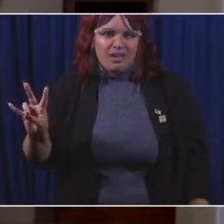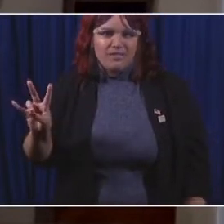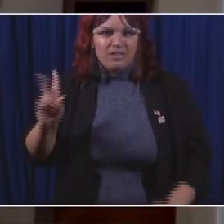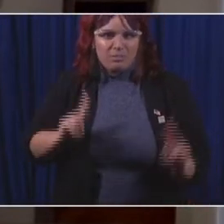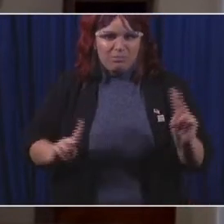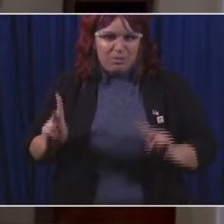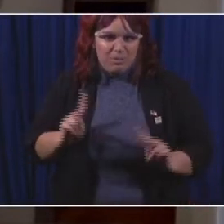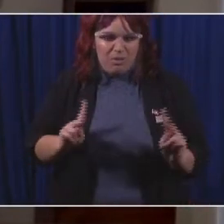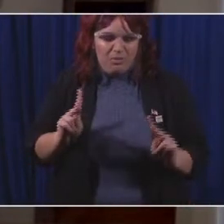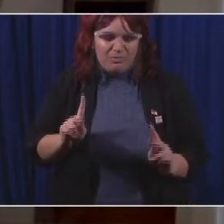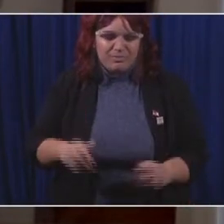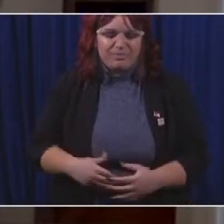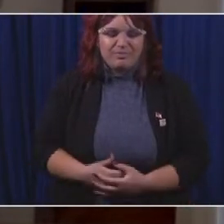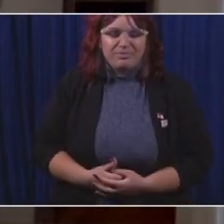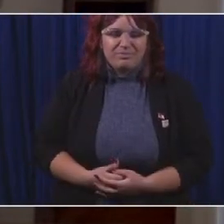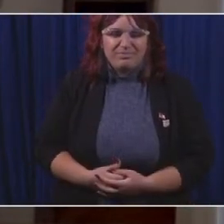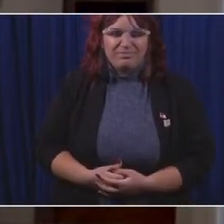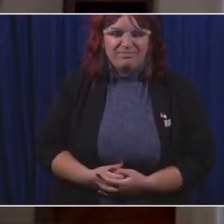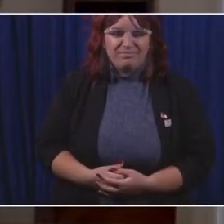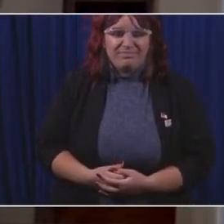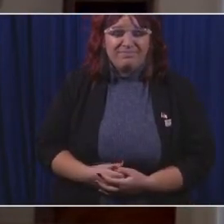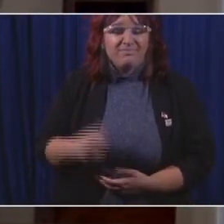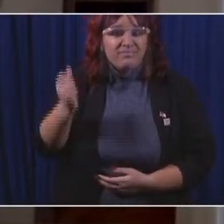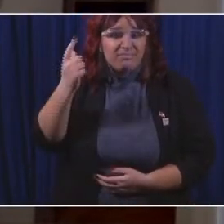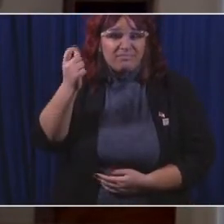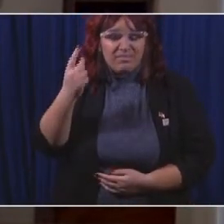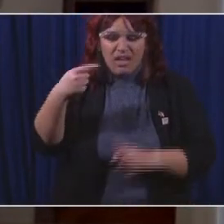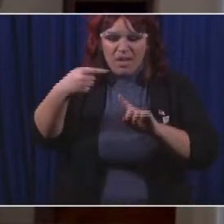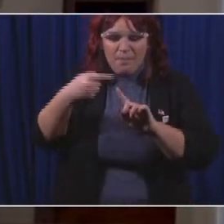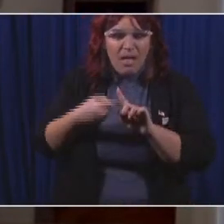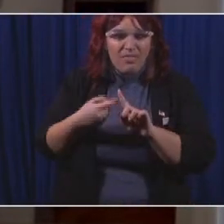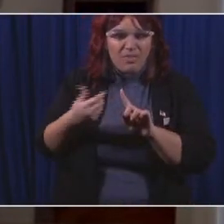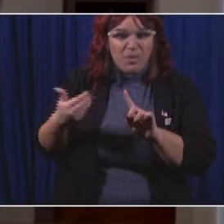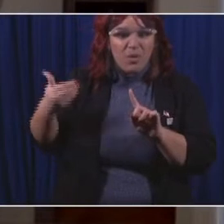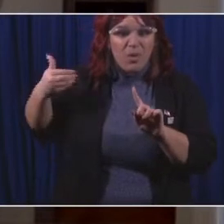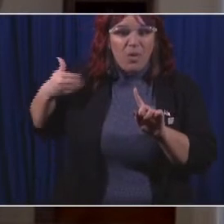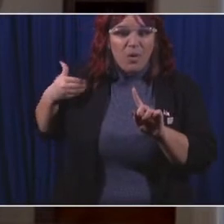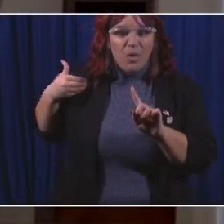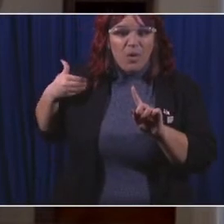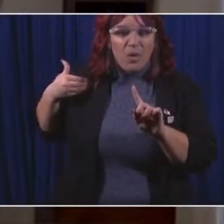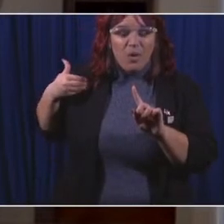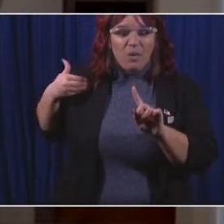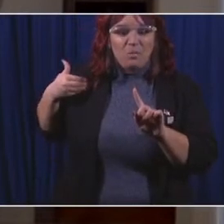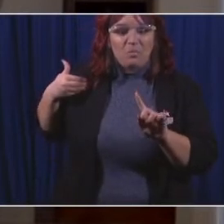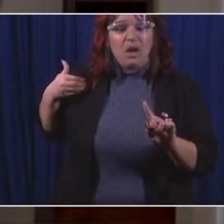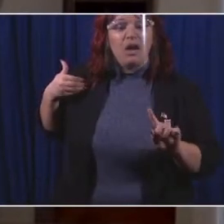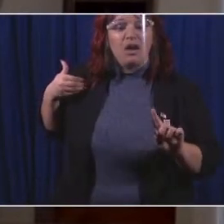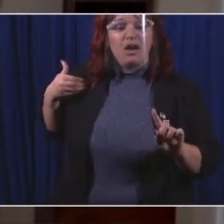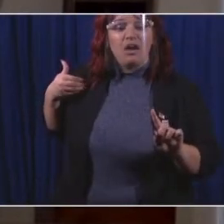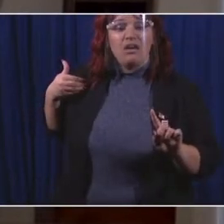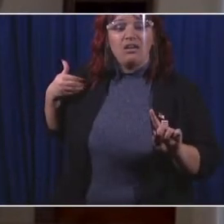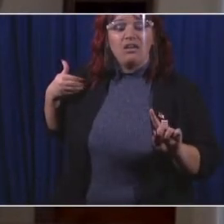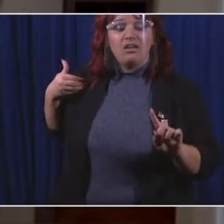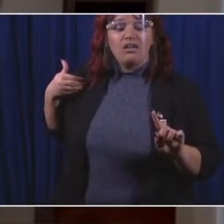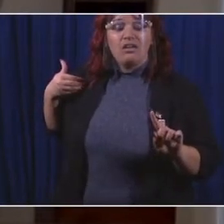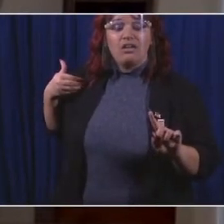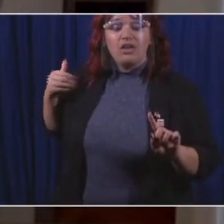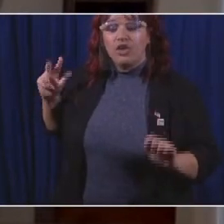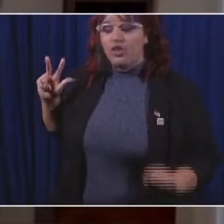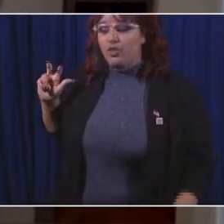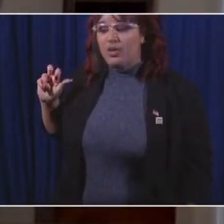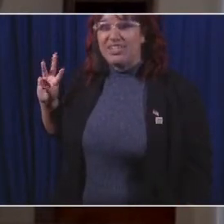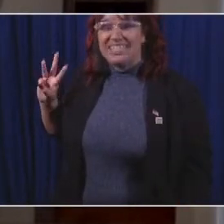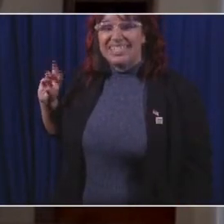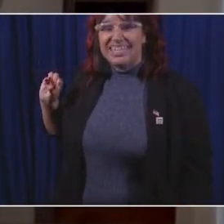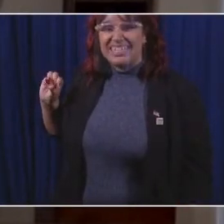sick. Just 1 month ago, instead of 827 that we see today, it was